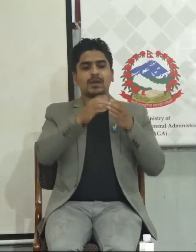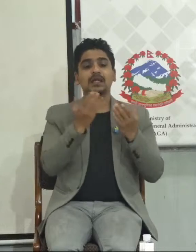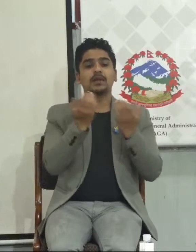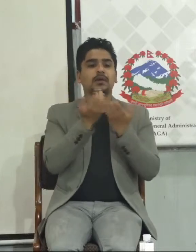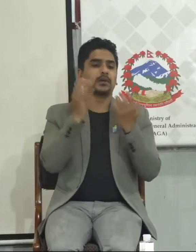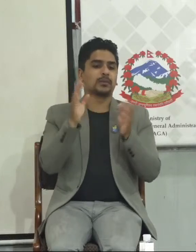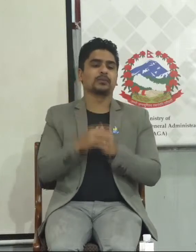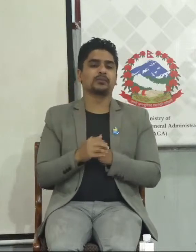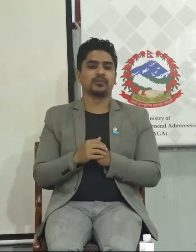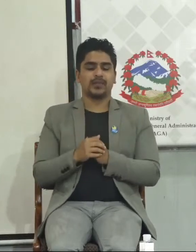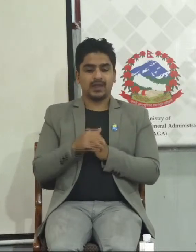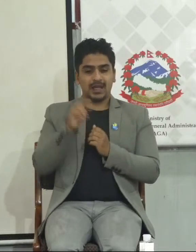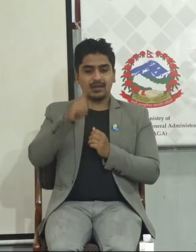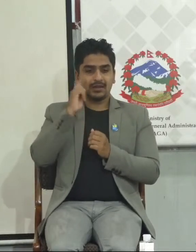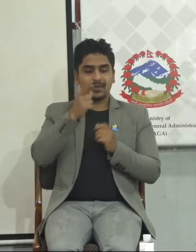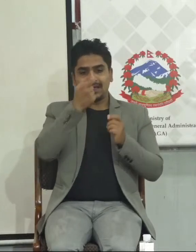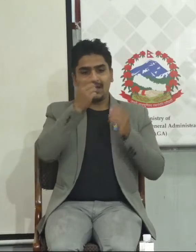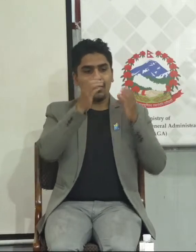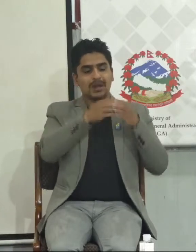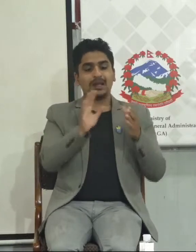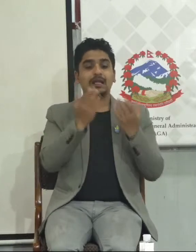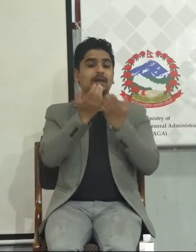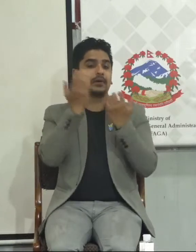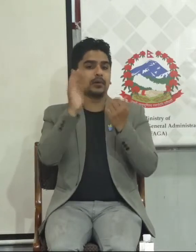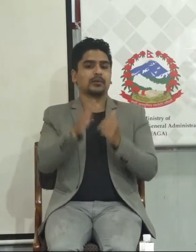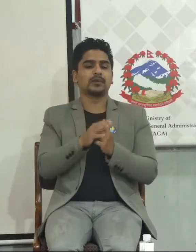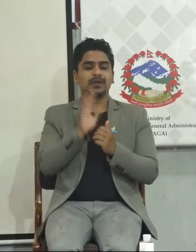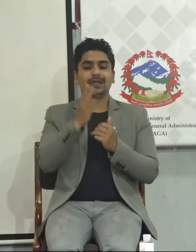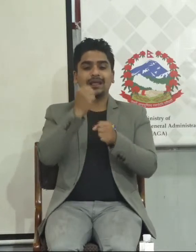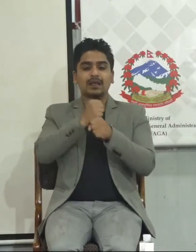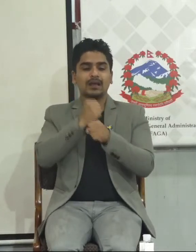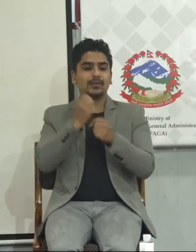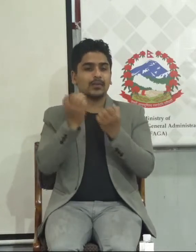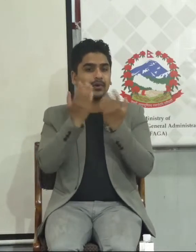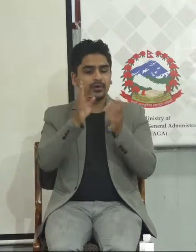the information to the public, you can develop that mechanism.